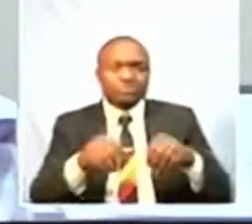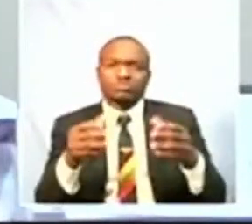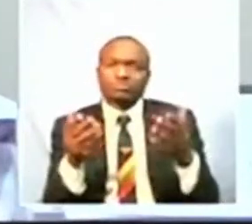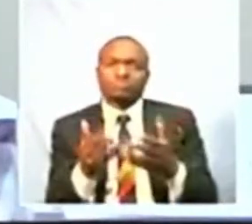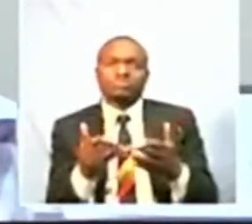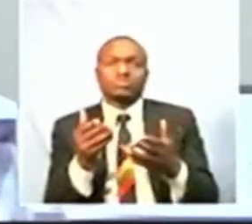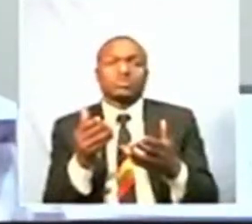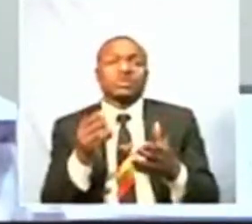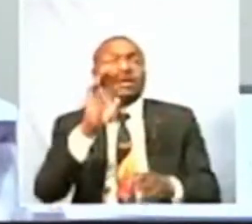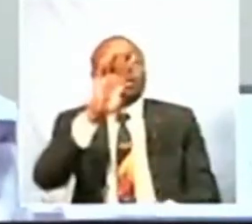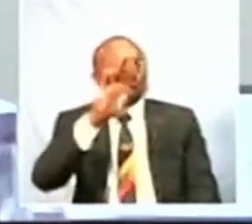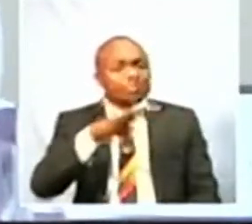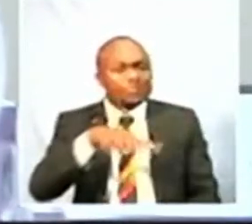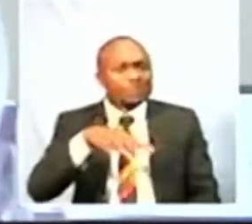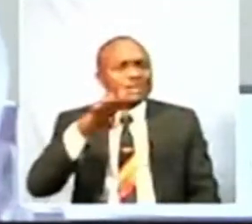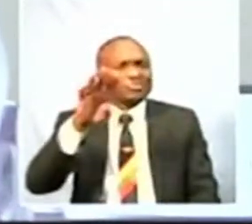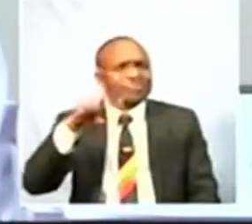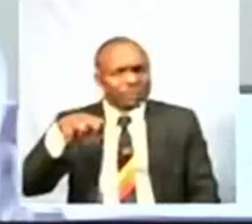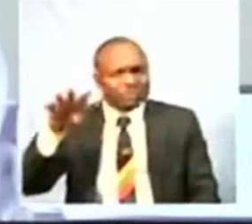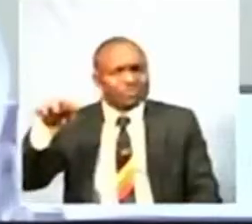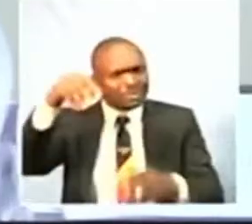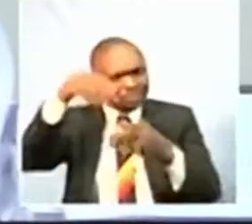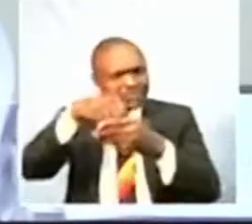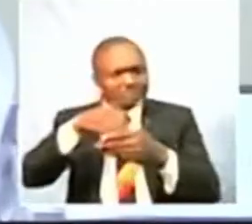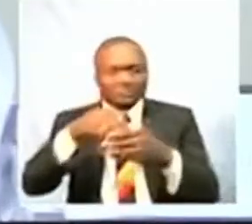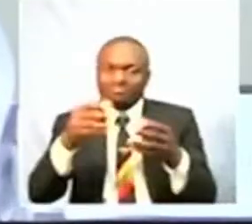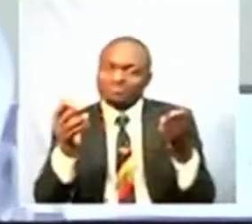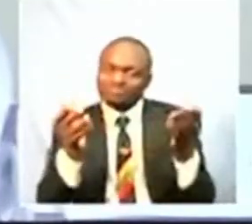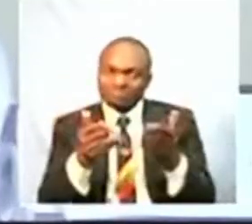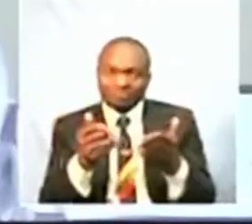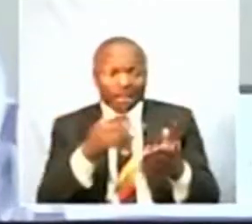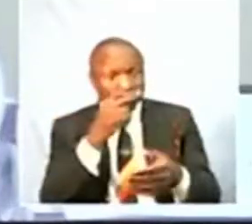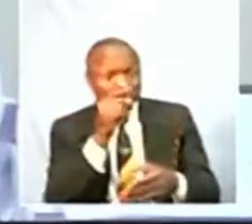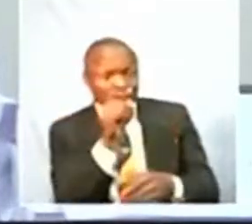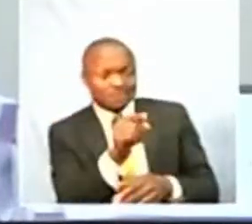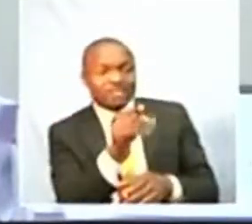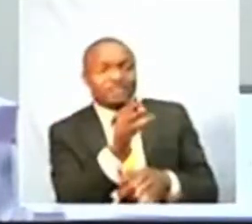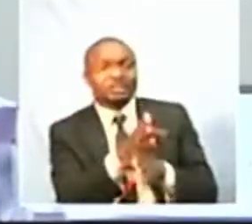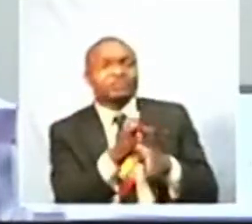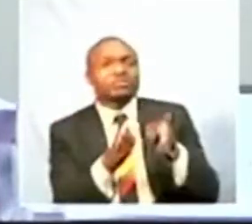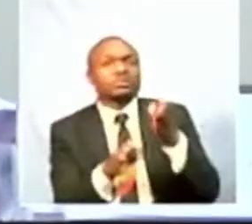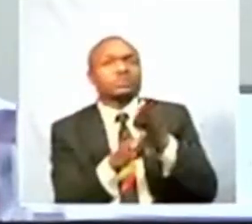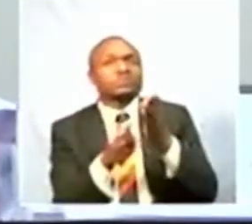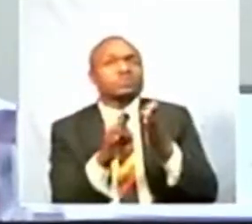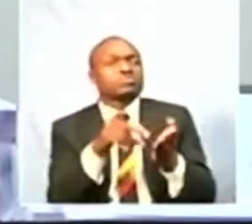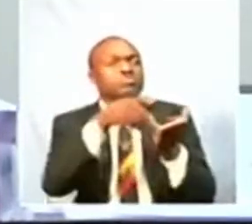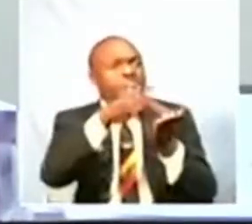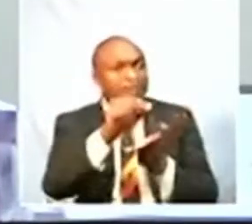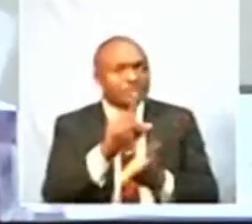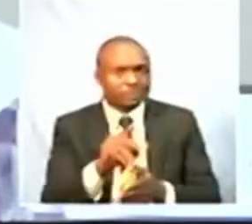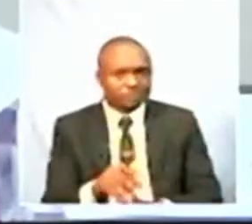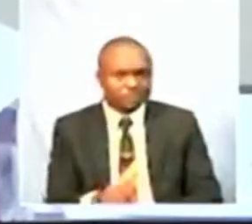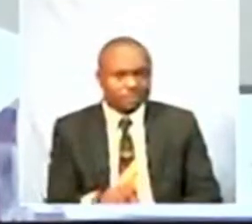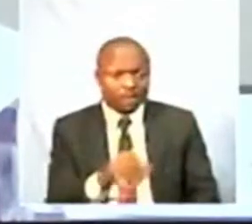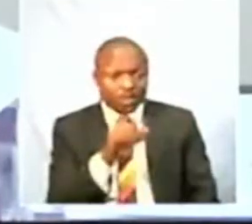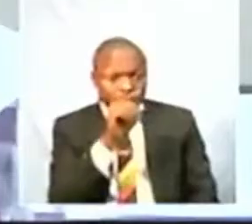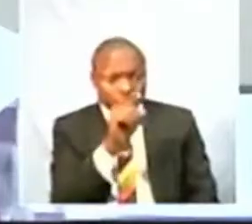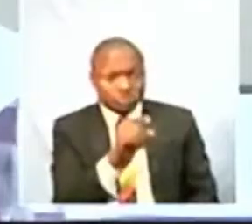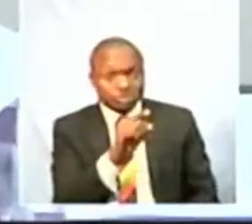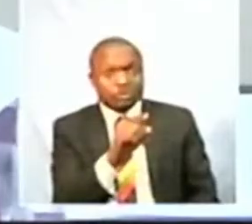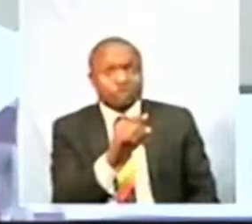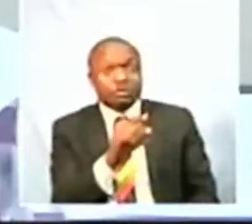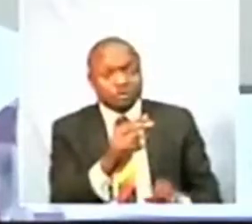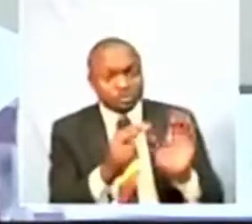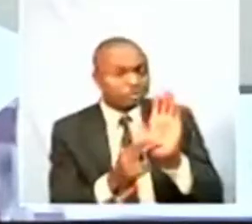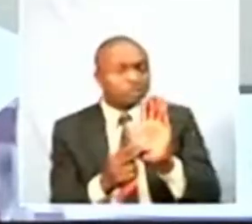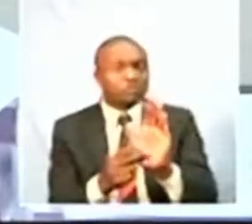internal painting, you can see. And yet this contractor was paid. Now, you refer this committee